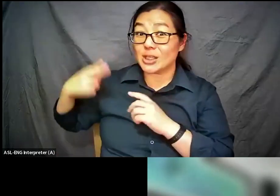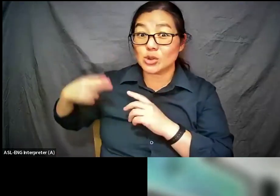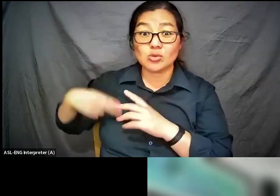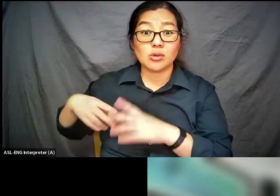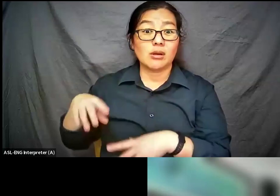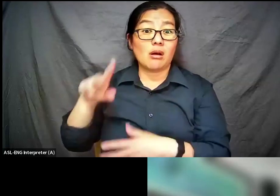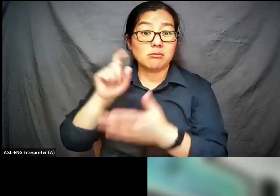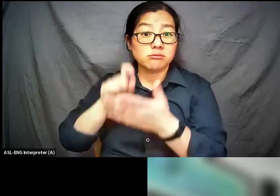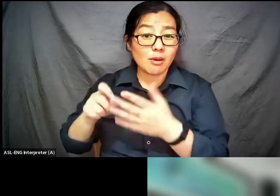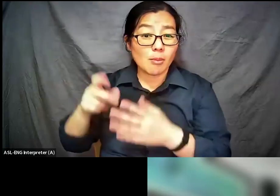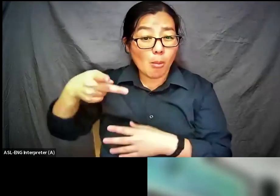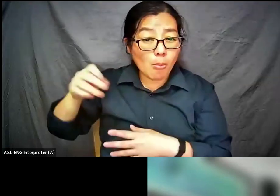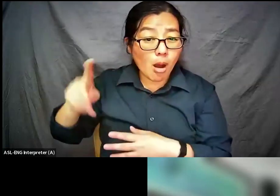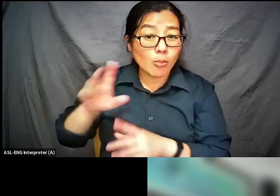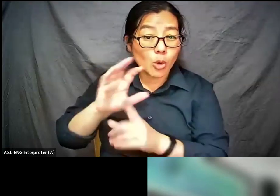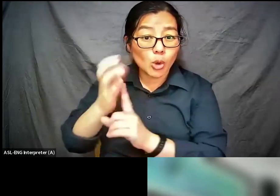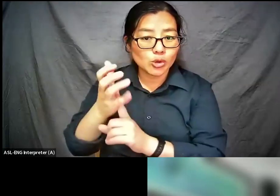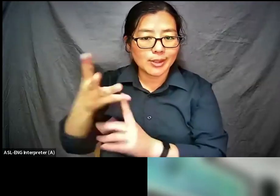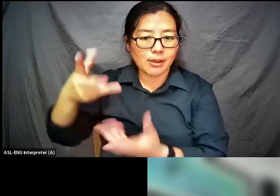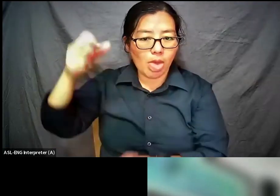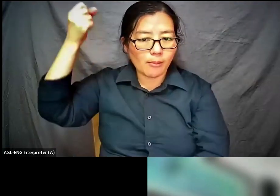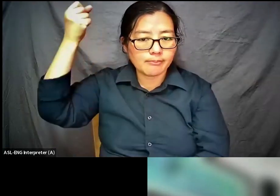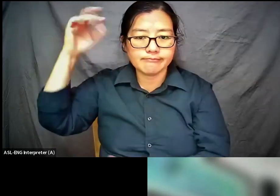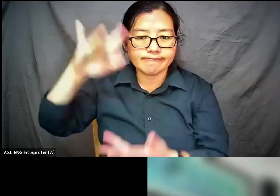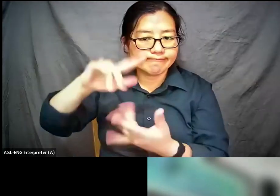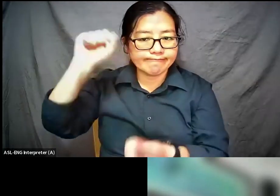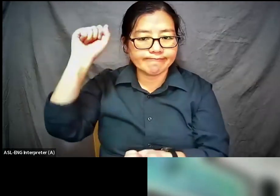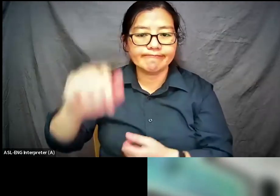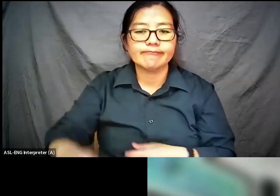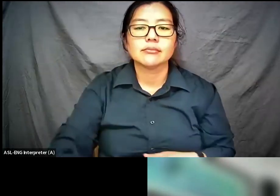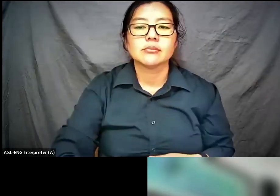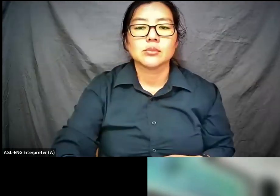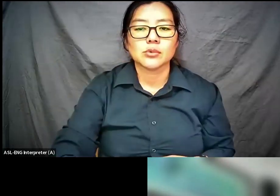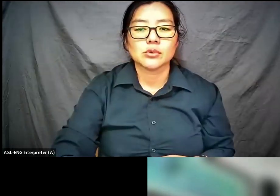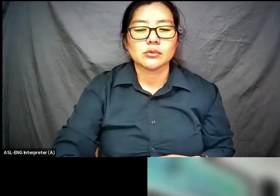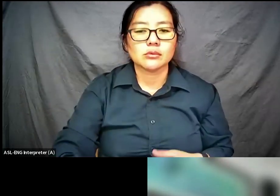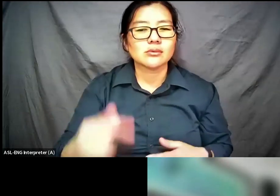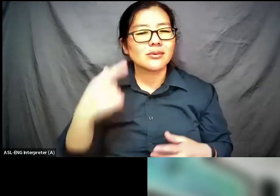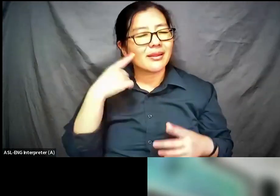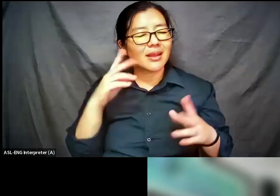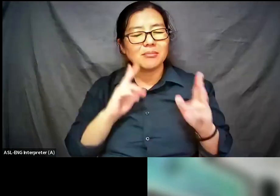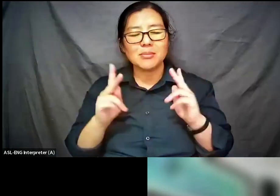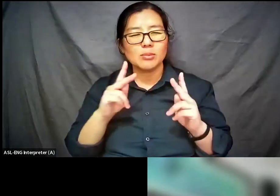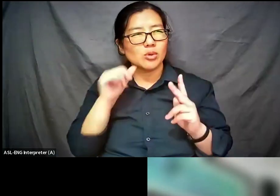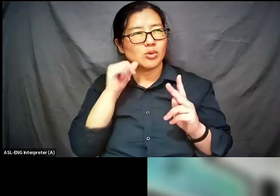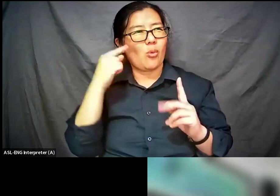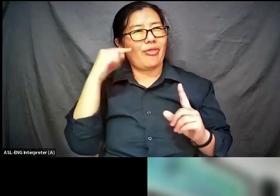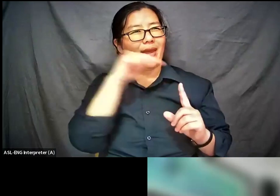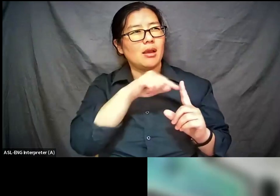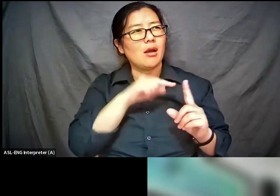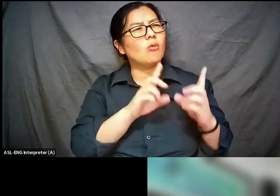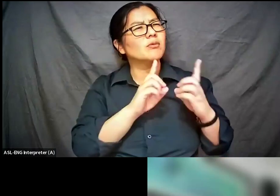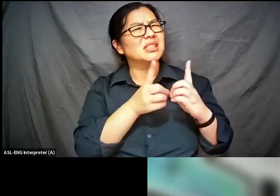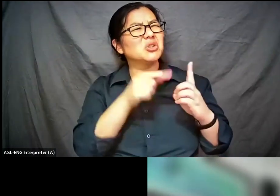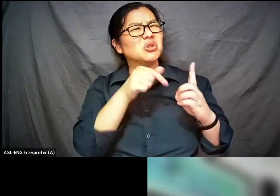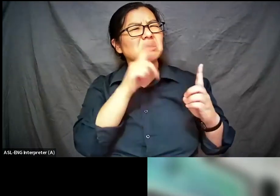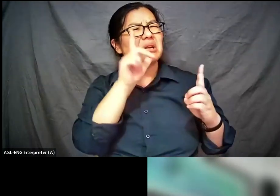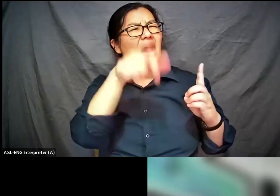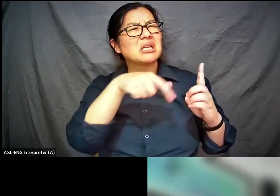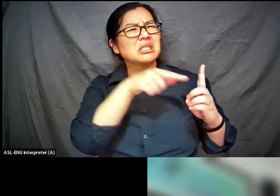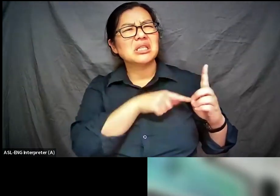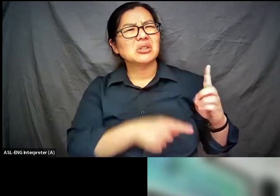when you're talking to our own community. It's folks like us, you feel more of a sense of responsibility to really be able to